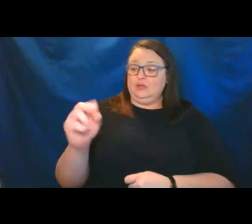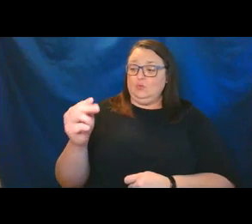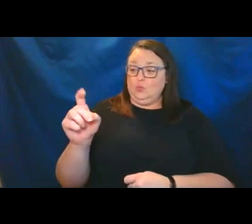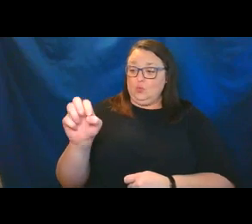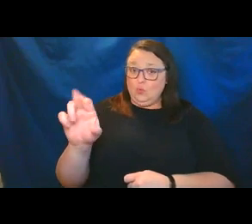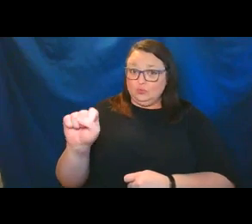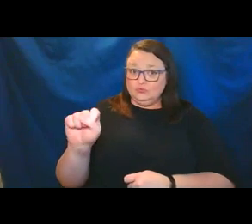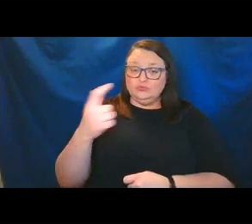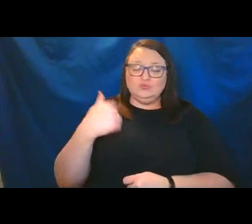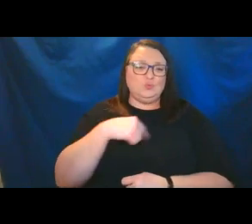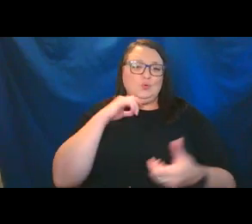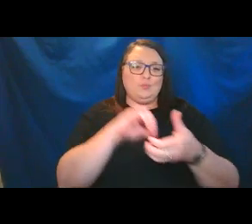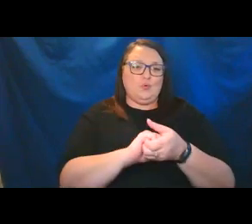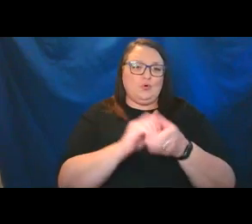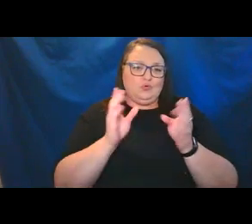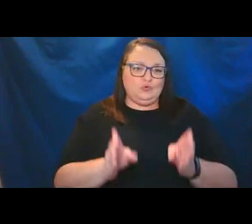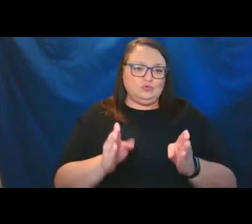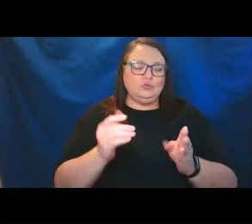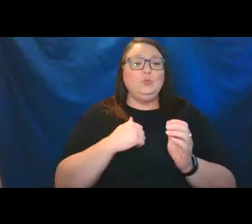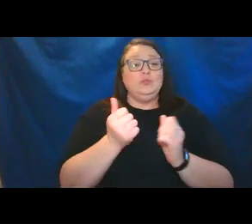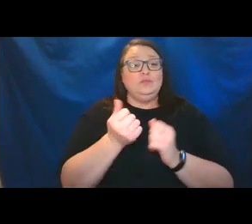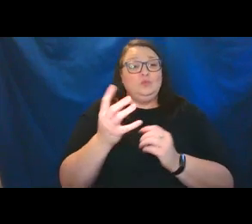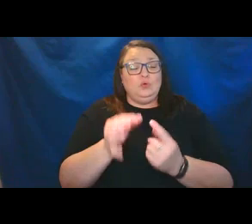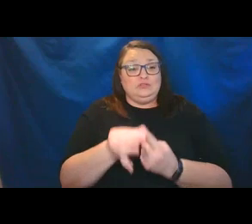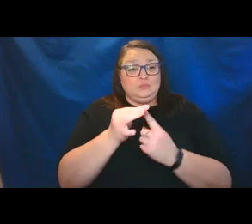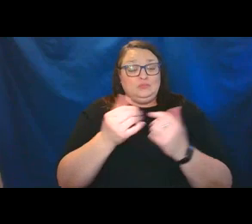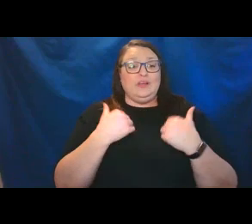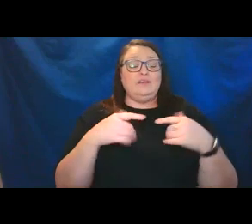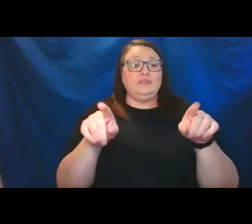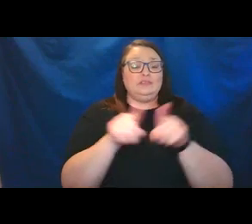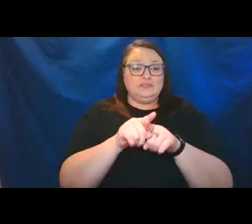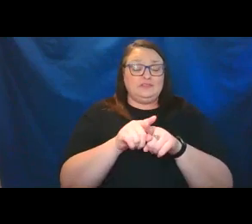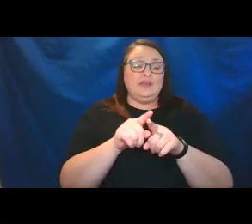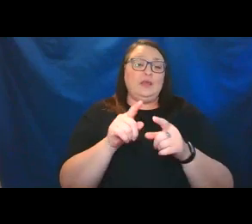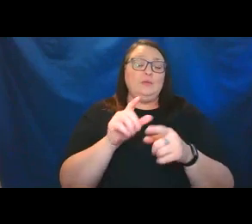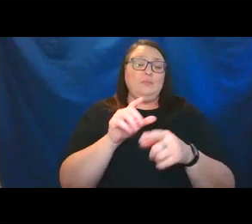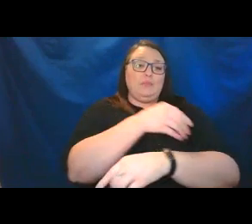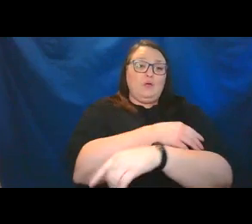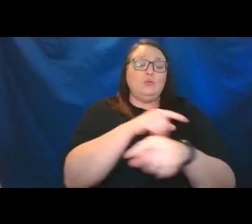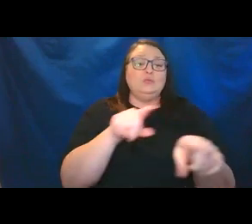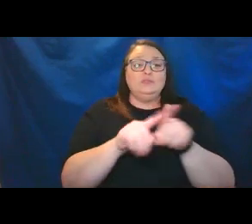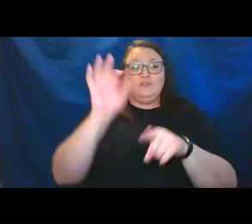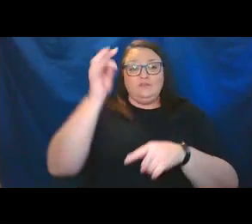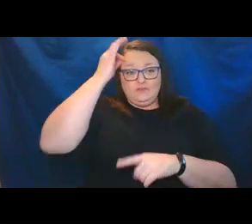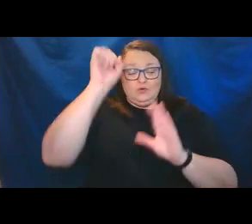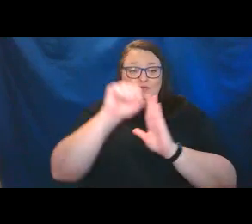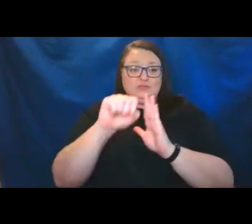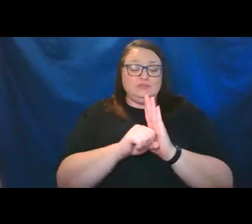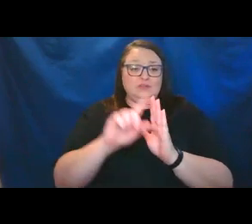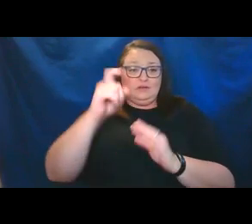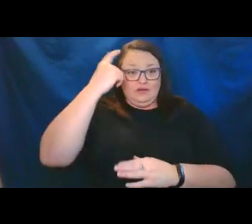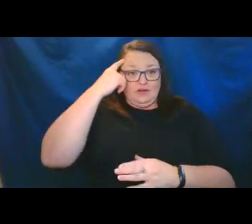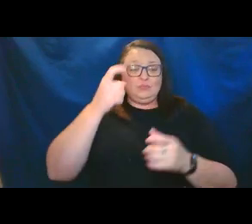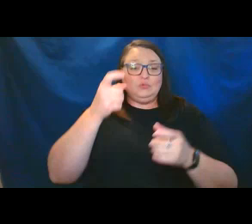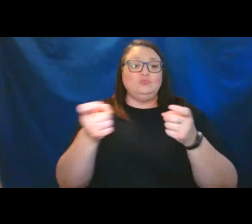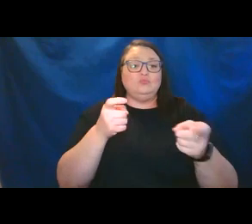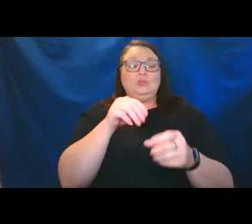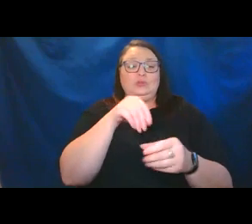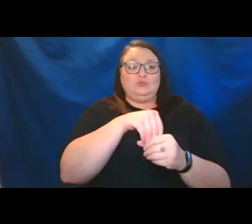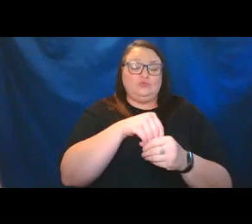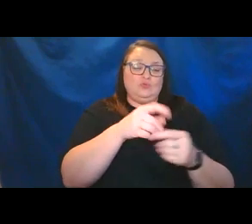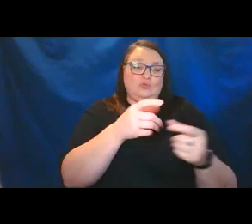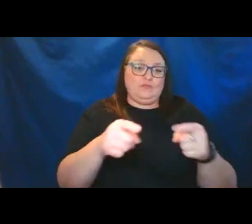and have, with a few exceptions, the same powers as federal and state governments to regulate their internal affairs. Sovereignty